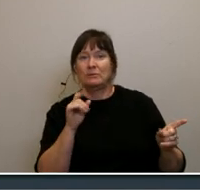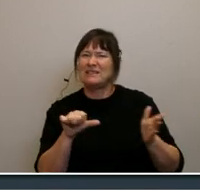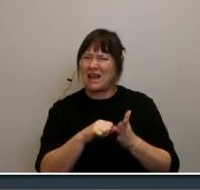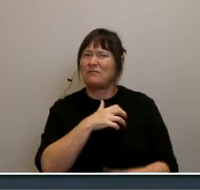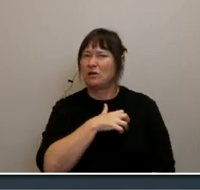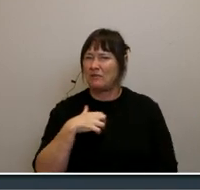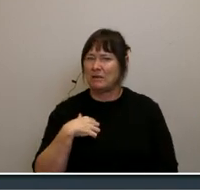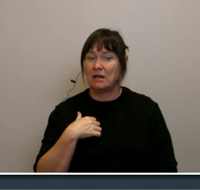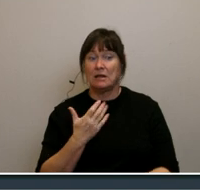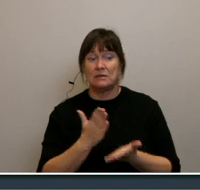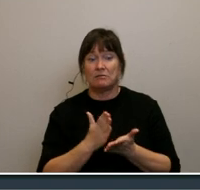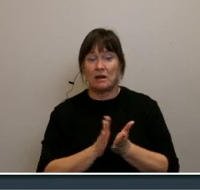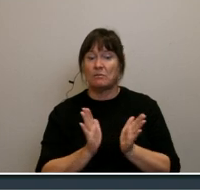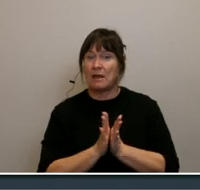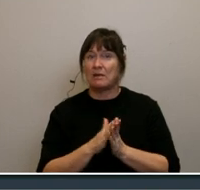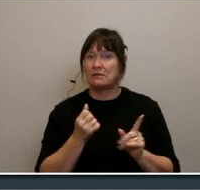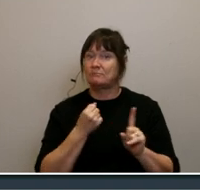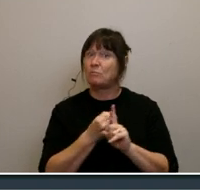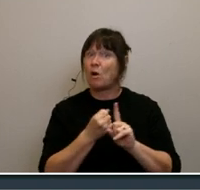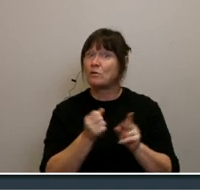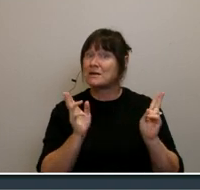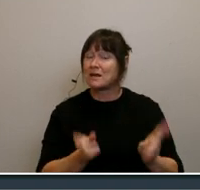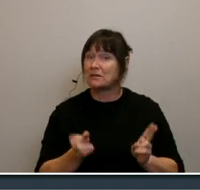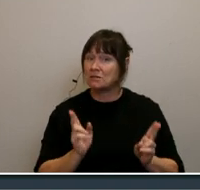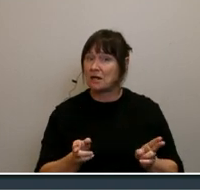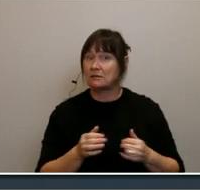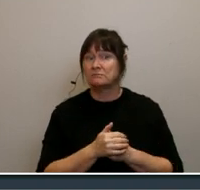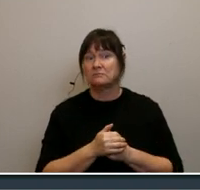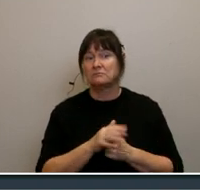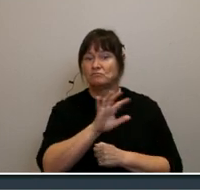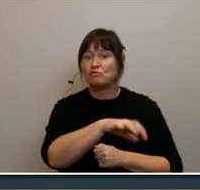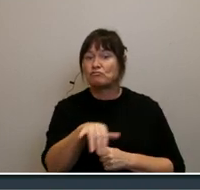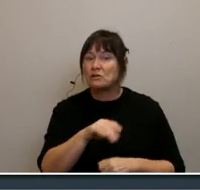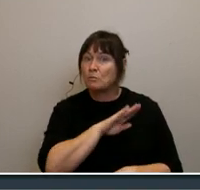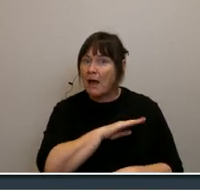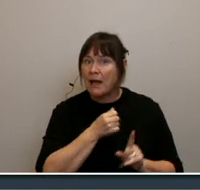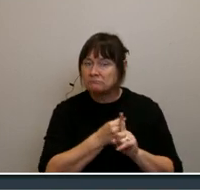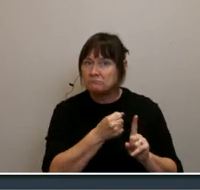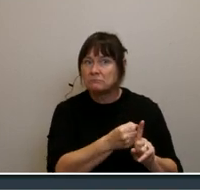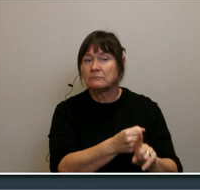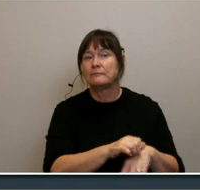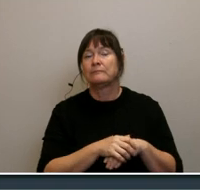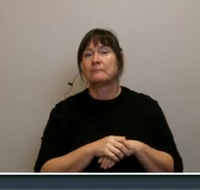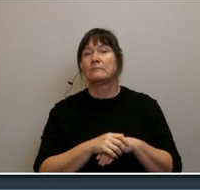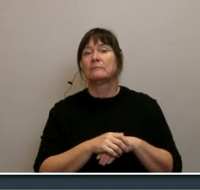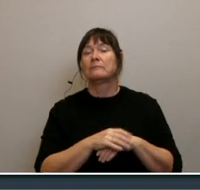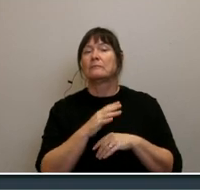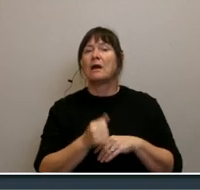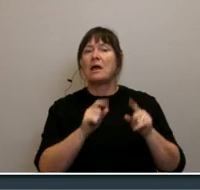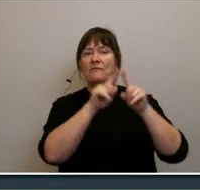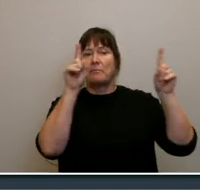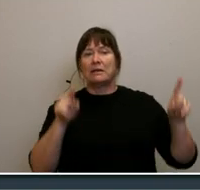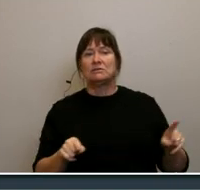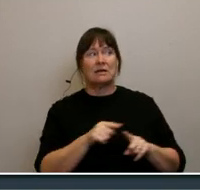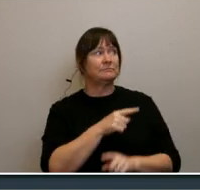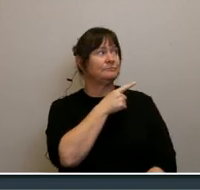can't. So we're quite prepared to be advocates for nature, for the benefits that things like the regional park can bring. I've got a picture of Belinda Slate